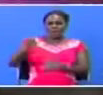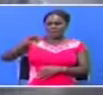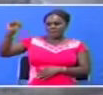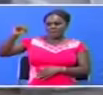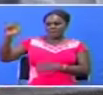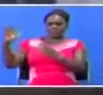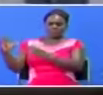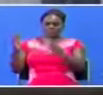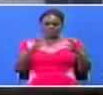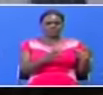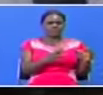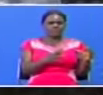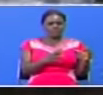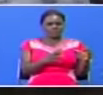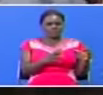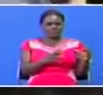politics.